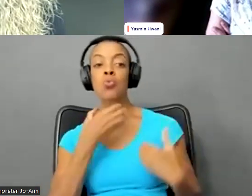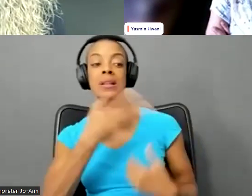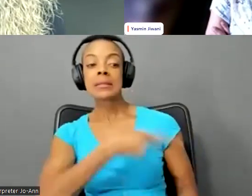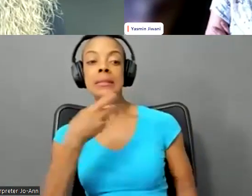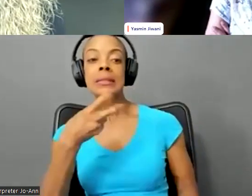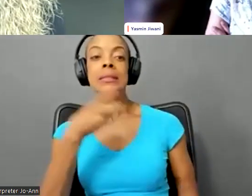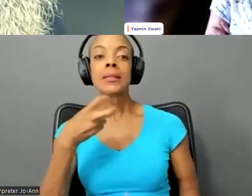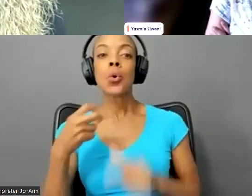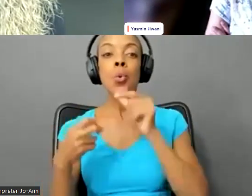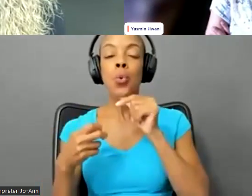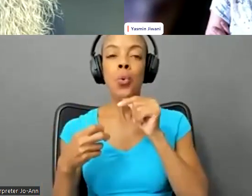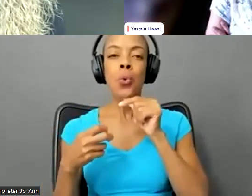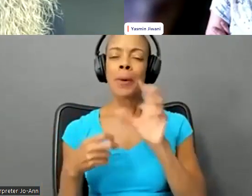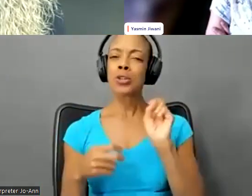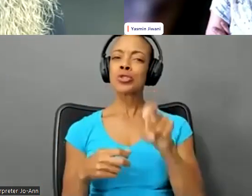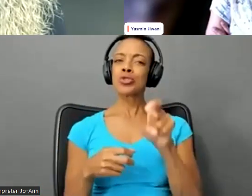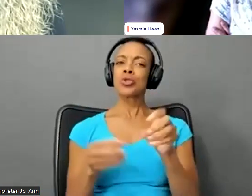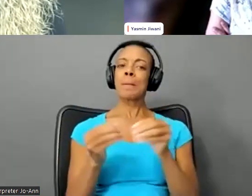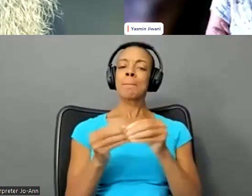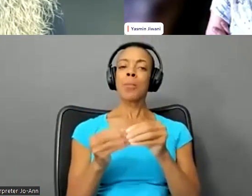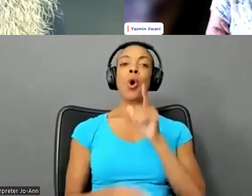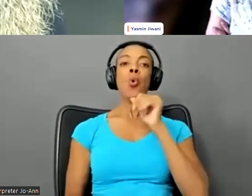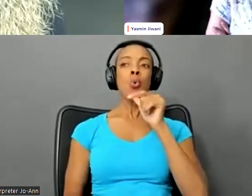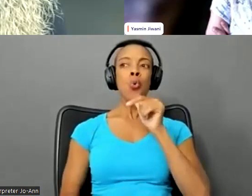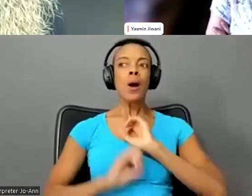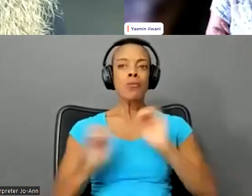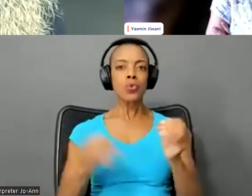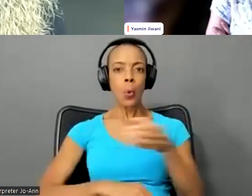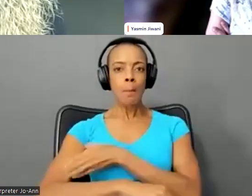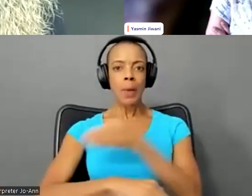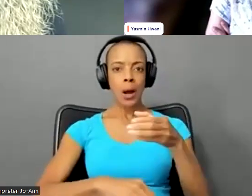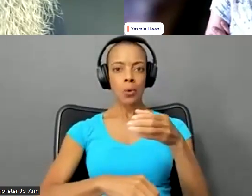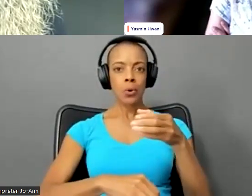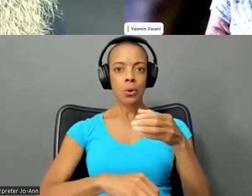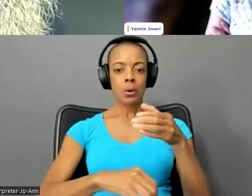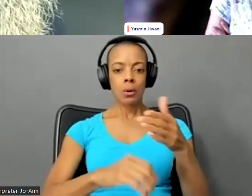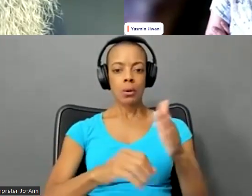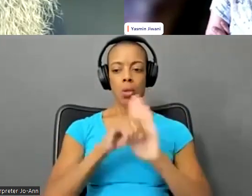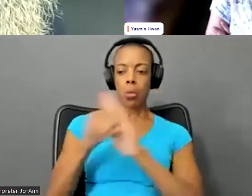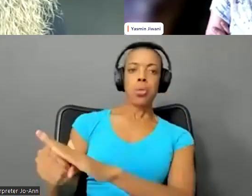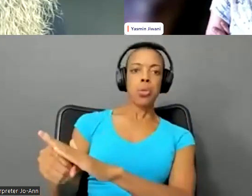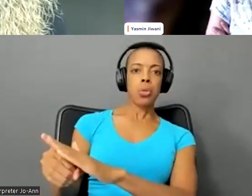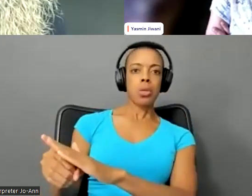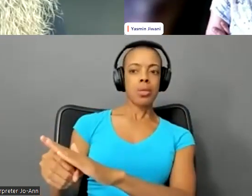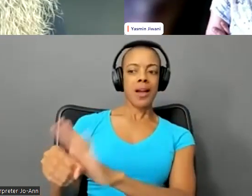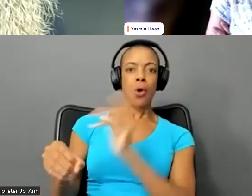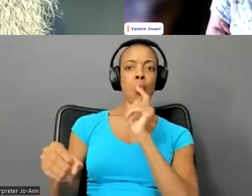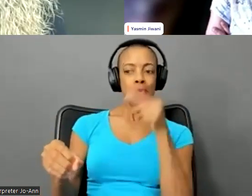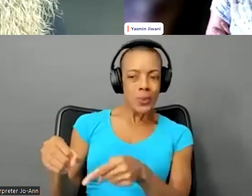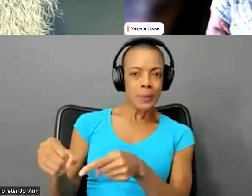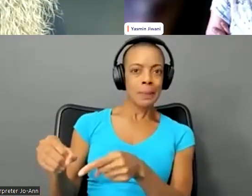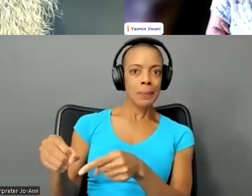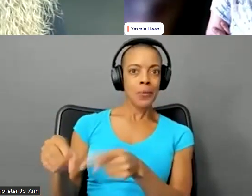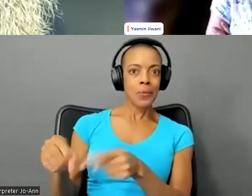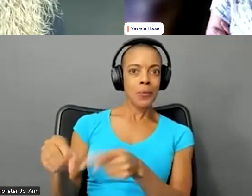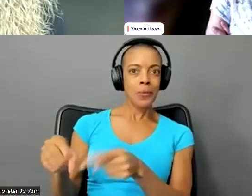more frequently address who is disempowered by these structures in place. And I think that's one of the